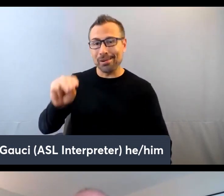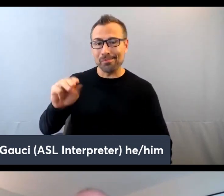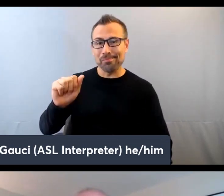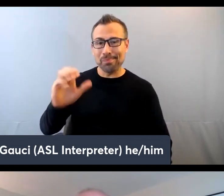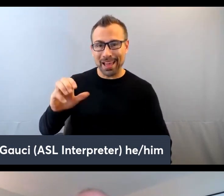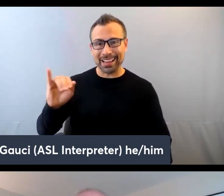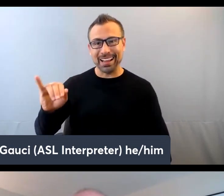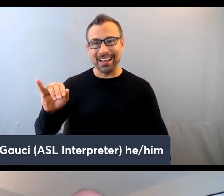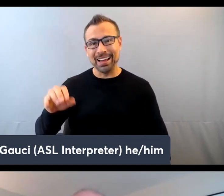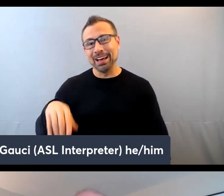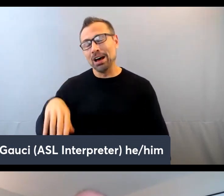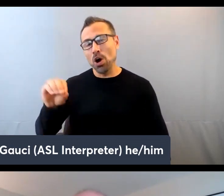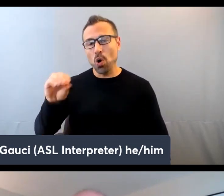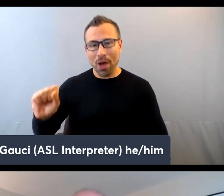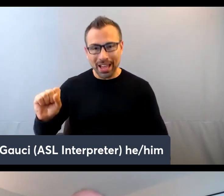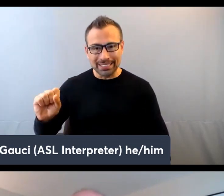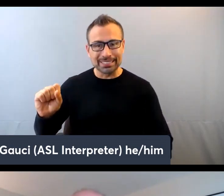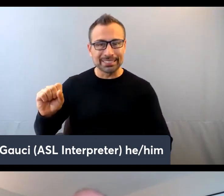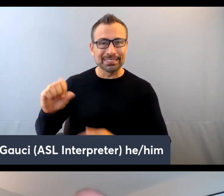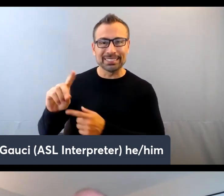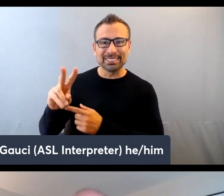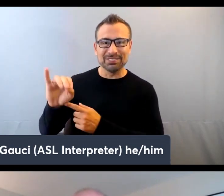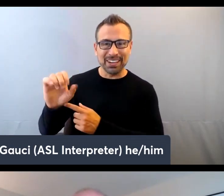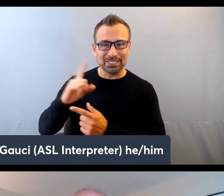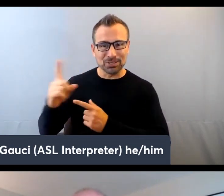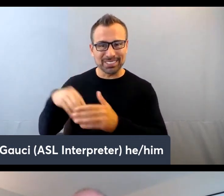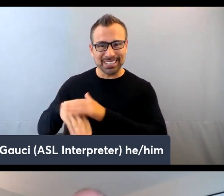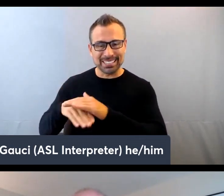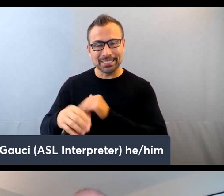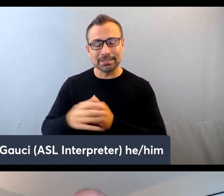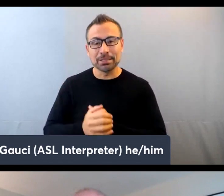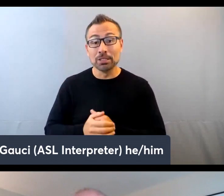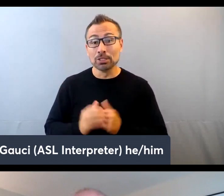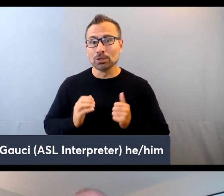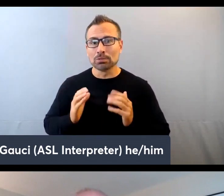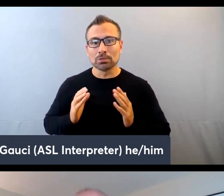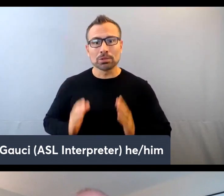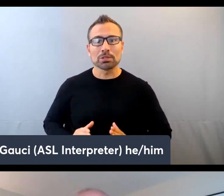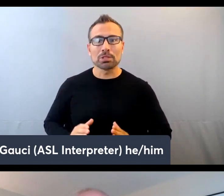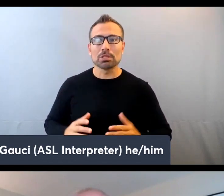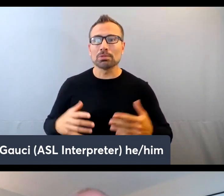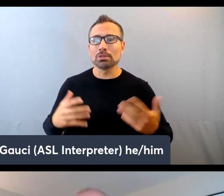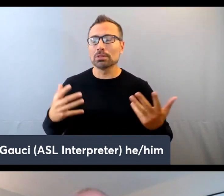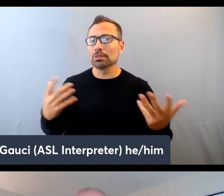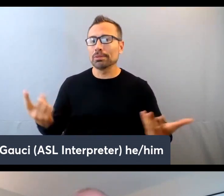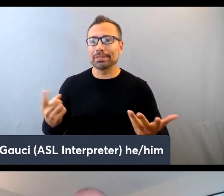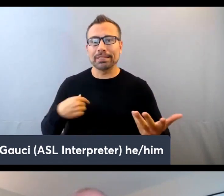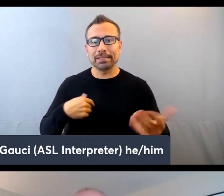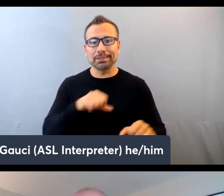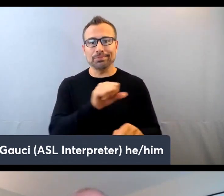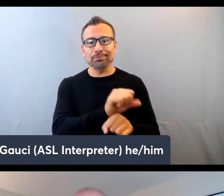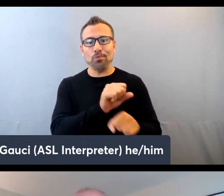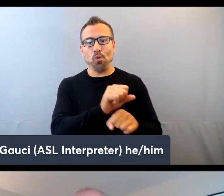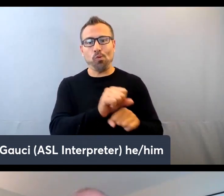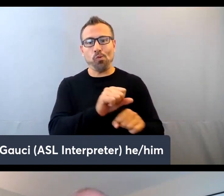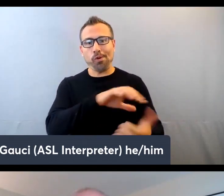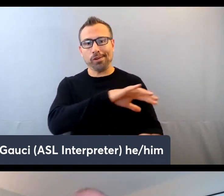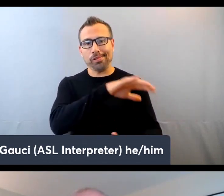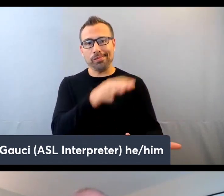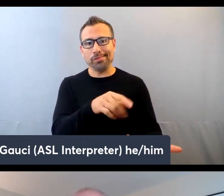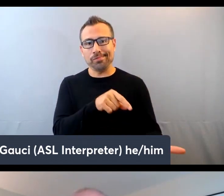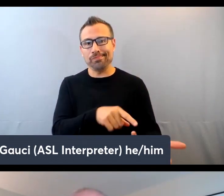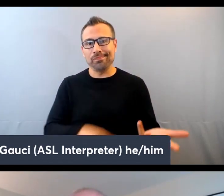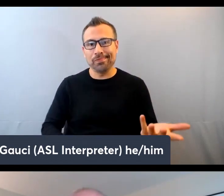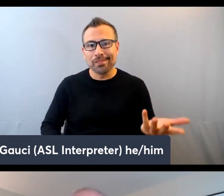right? Yeah. And so customers often had this bifurcated workload where they had this